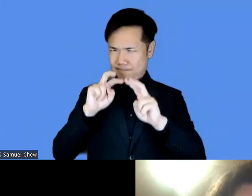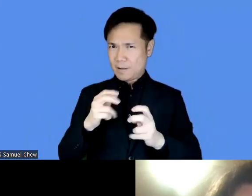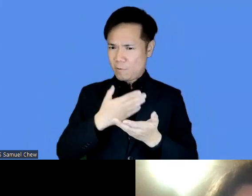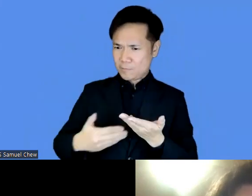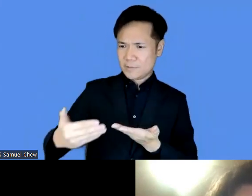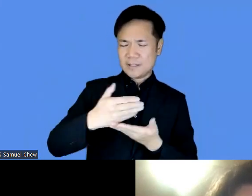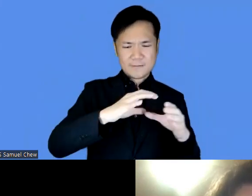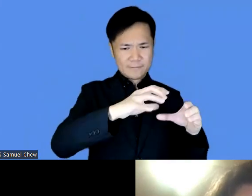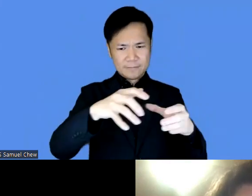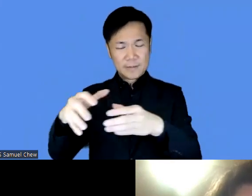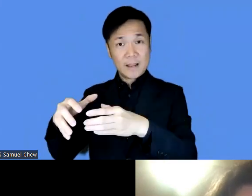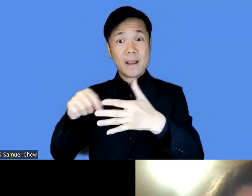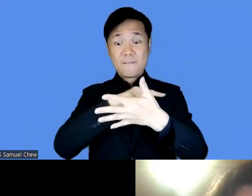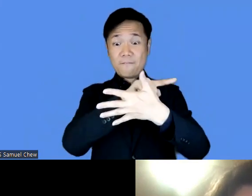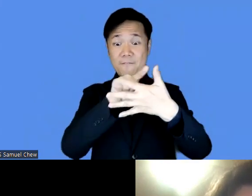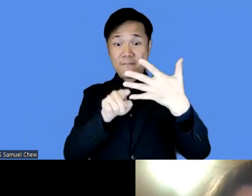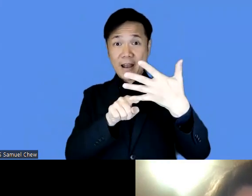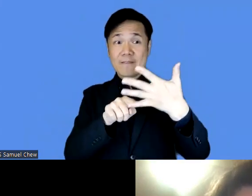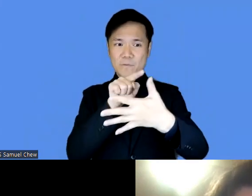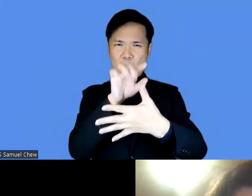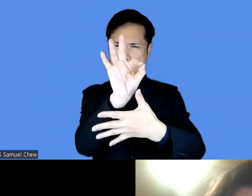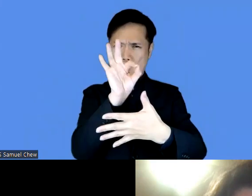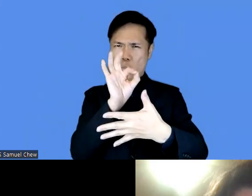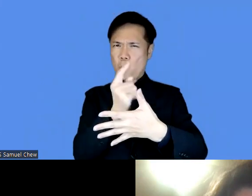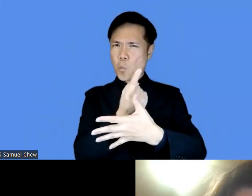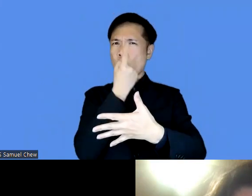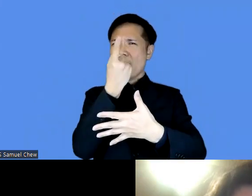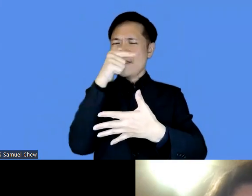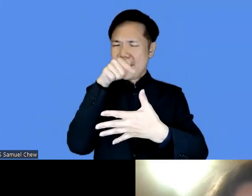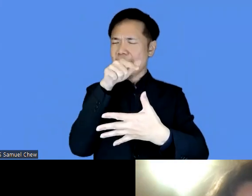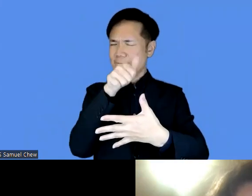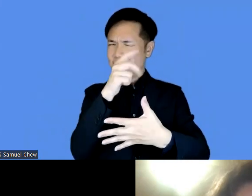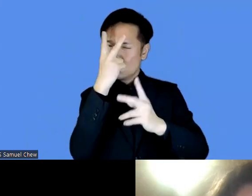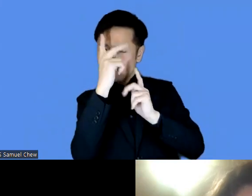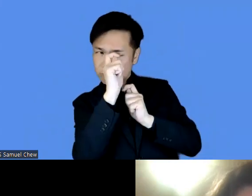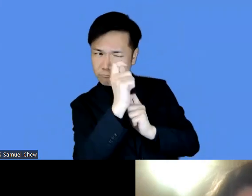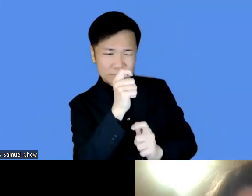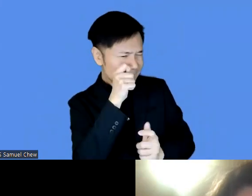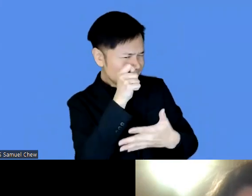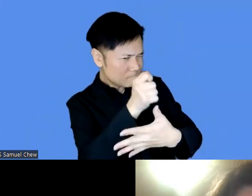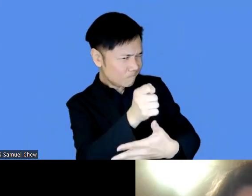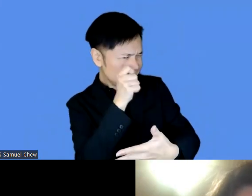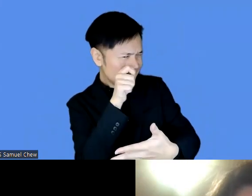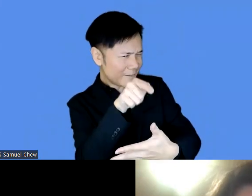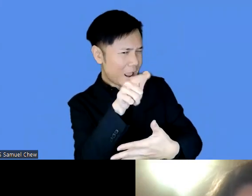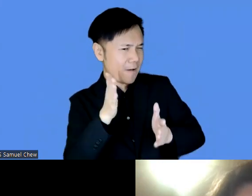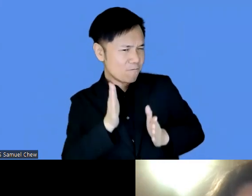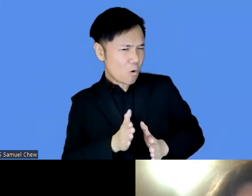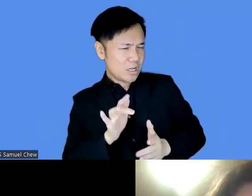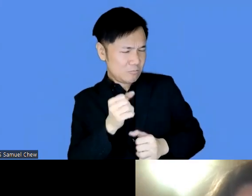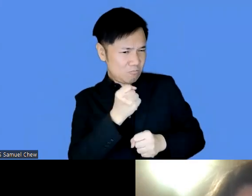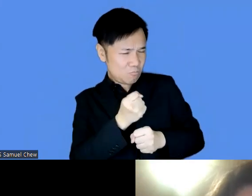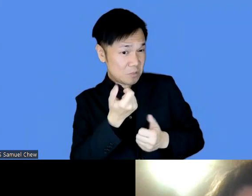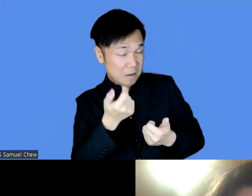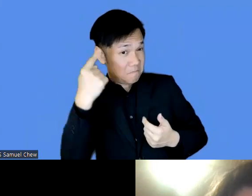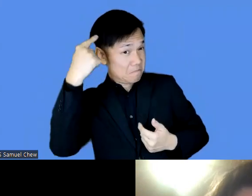reviewed have internationally comparable functional difficulty questions. About a third of the countries we reviewed still